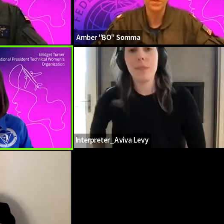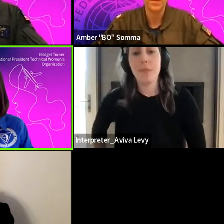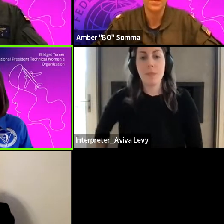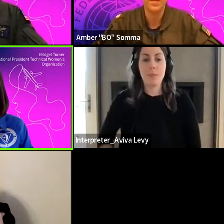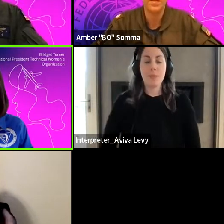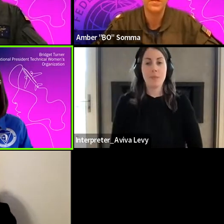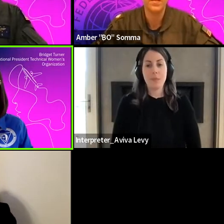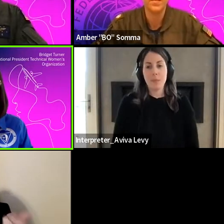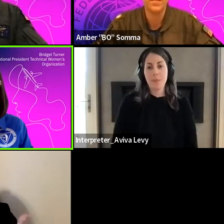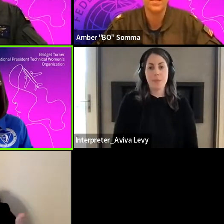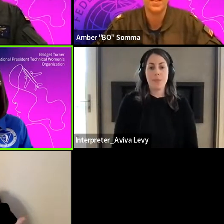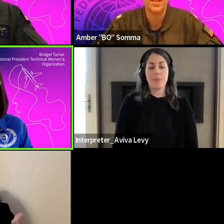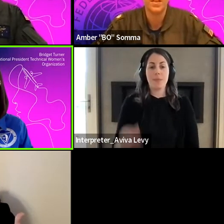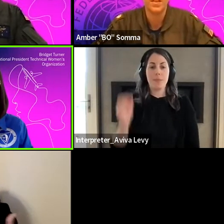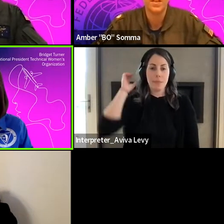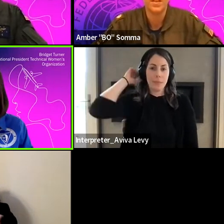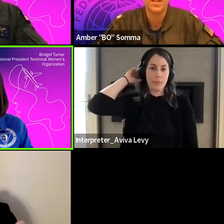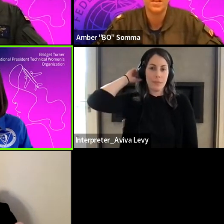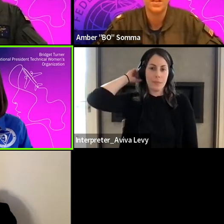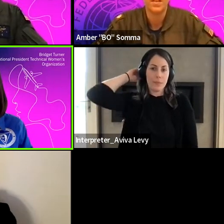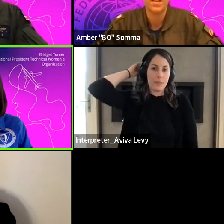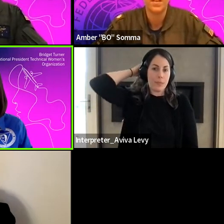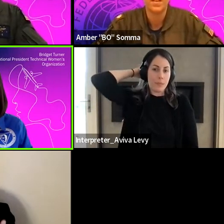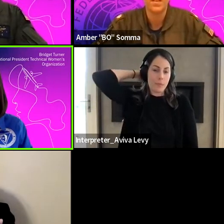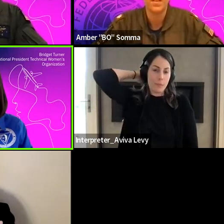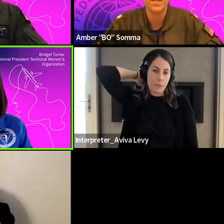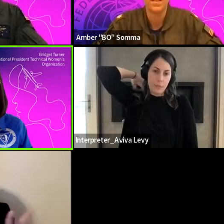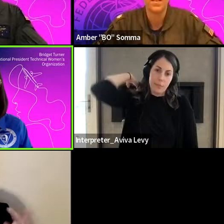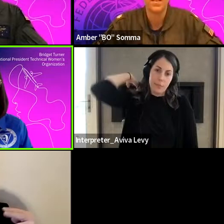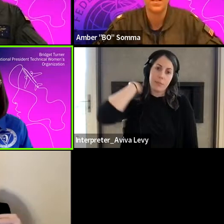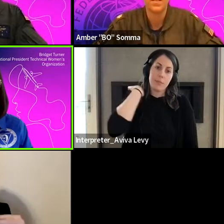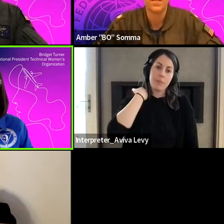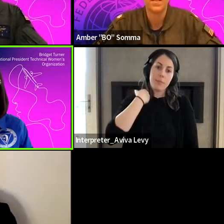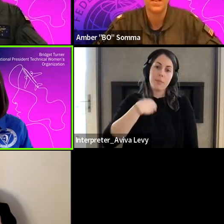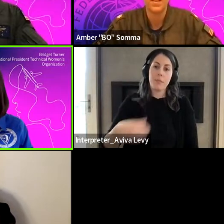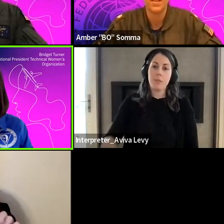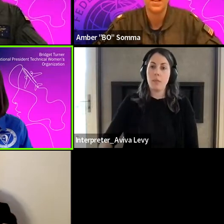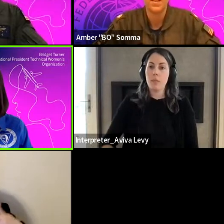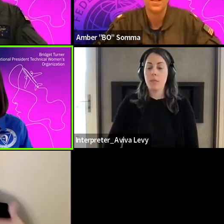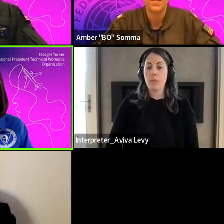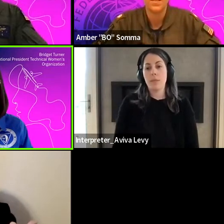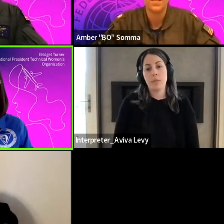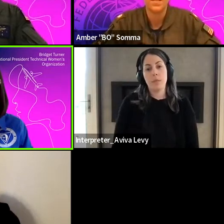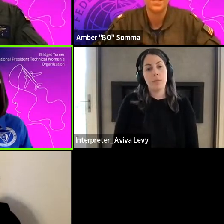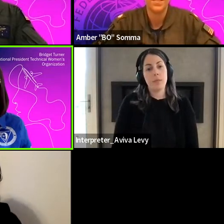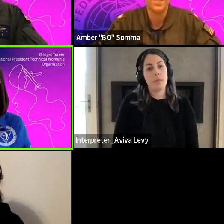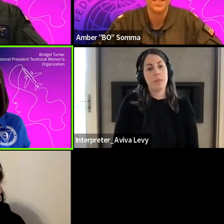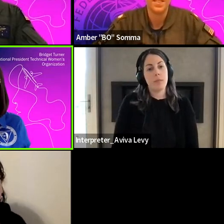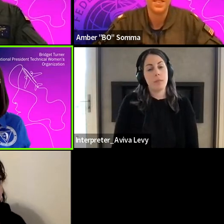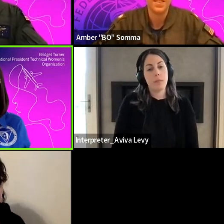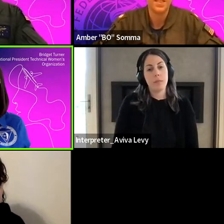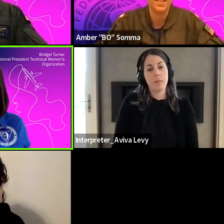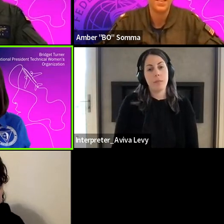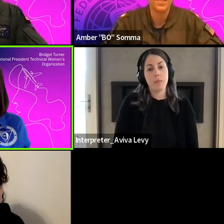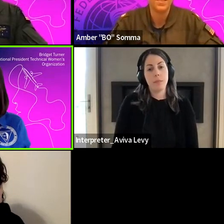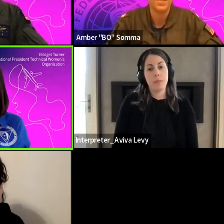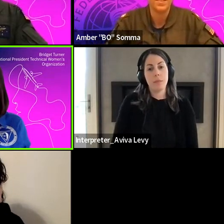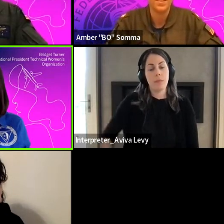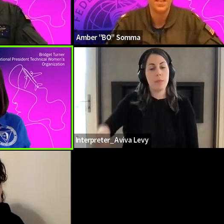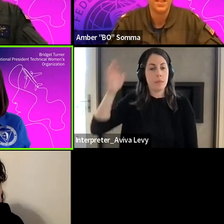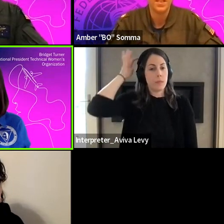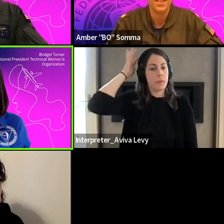to share their perspective on it as well? We can take one more.